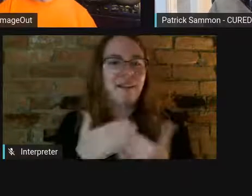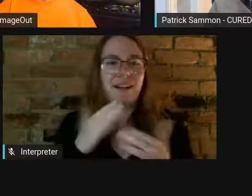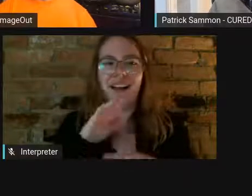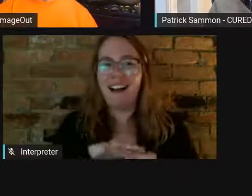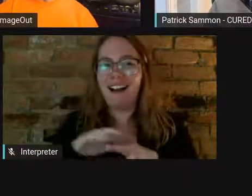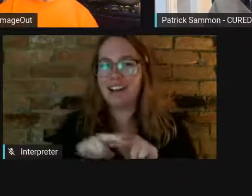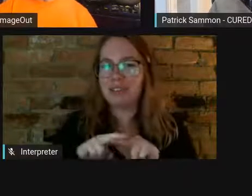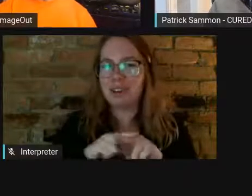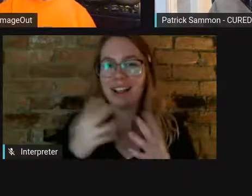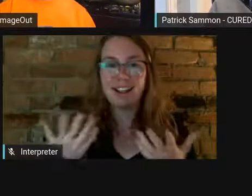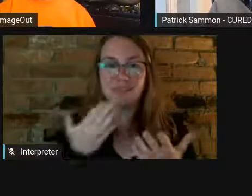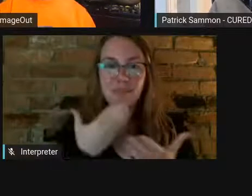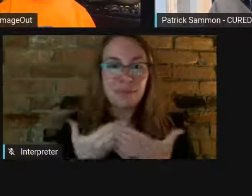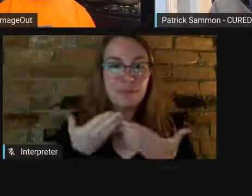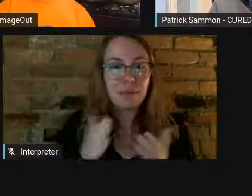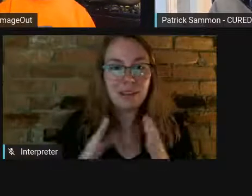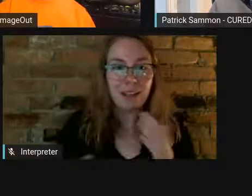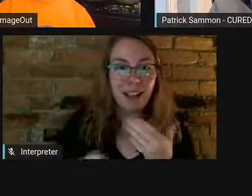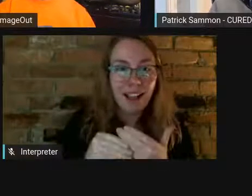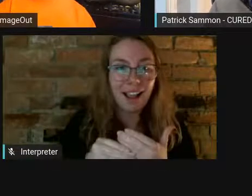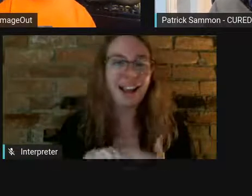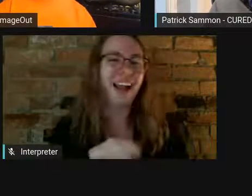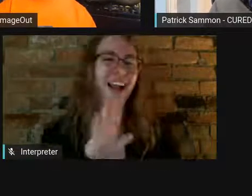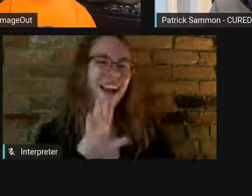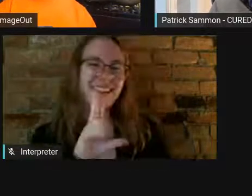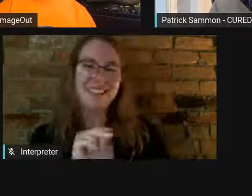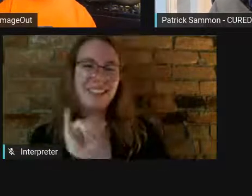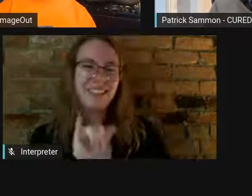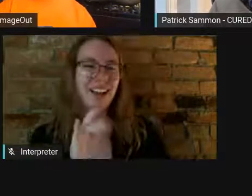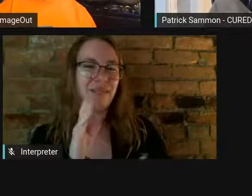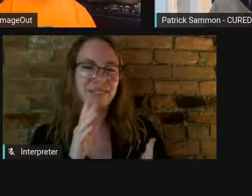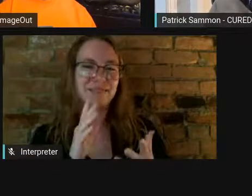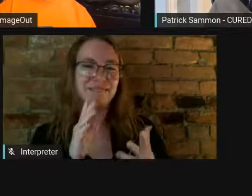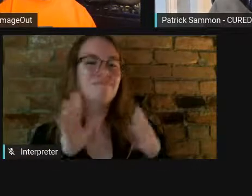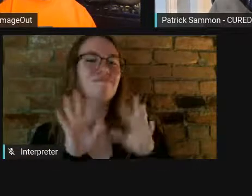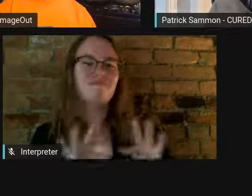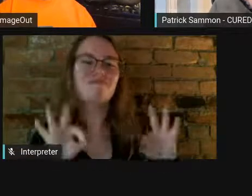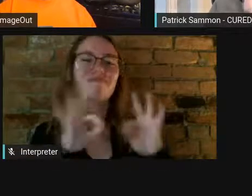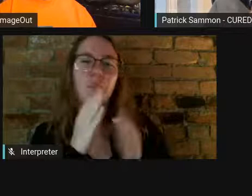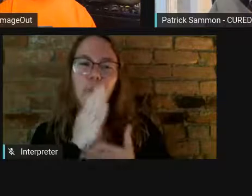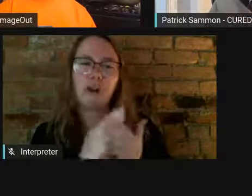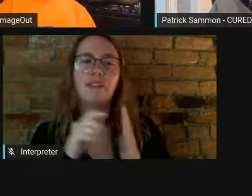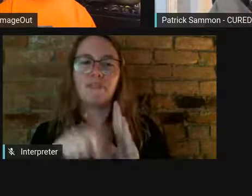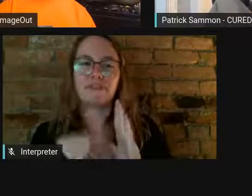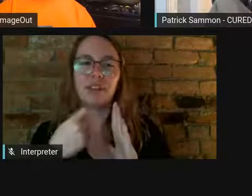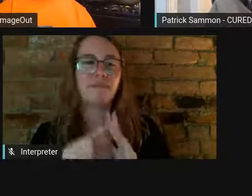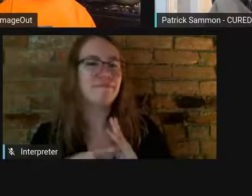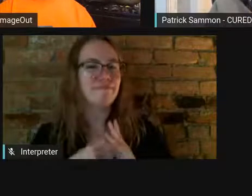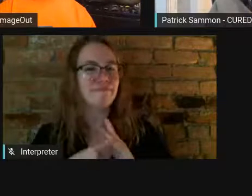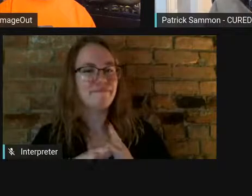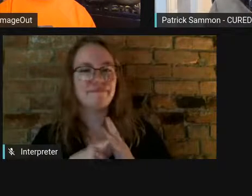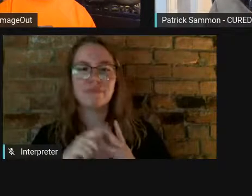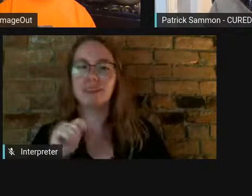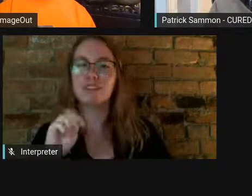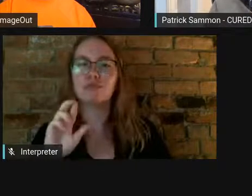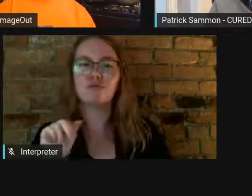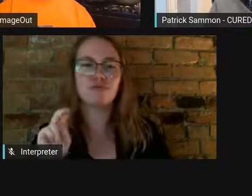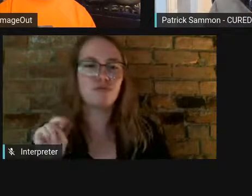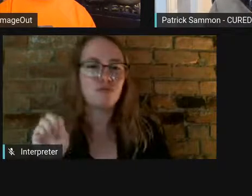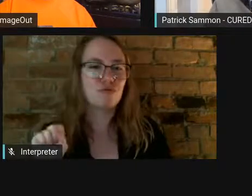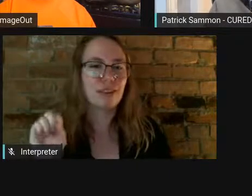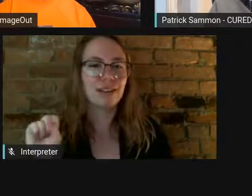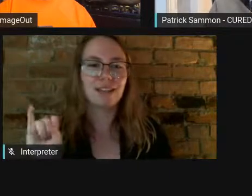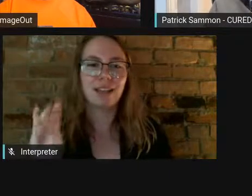structure the film around it. No, that was very much an essential part of the film. The Trans-Siberian, I mean, as Liam just mentioned, Russia